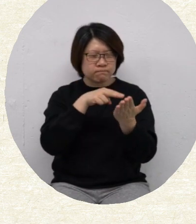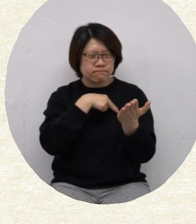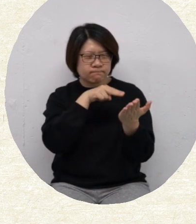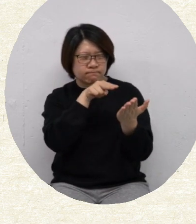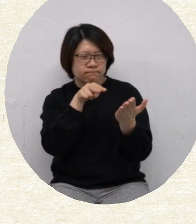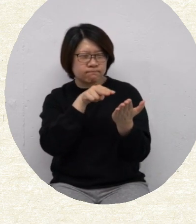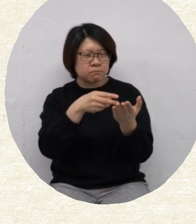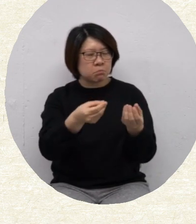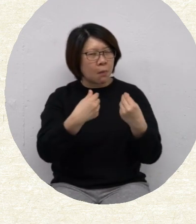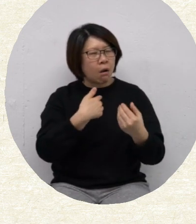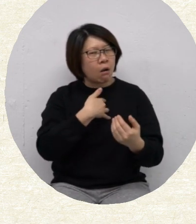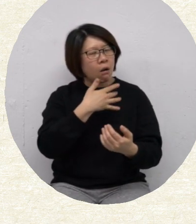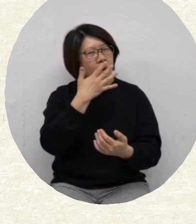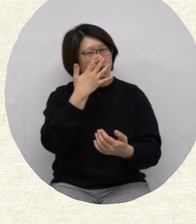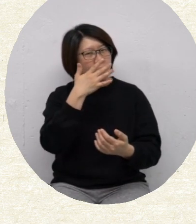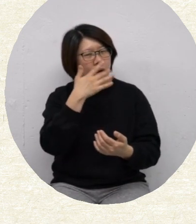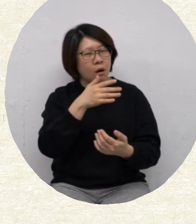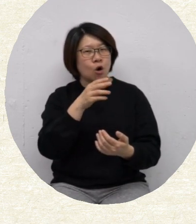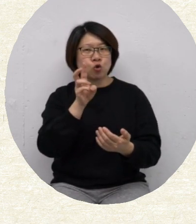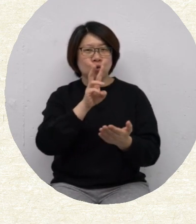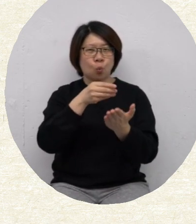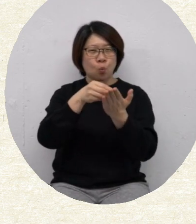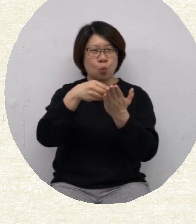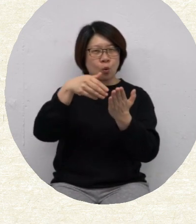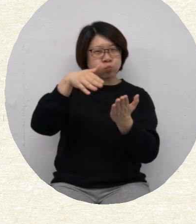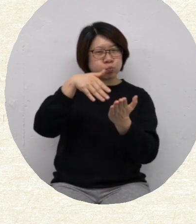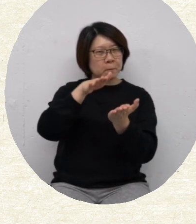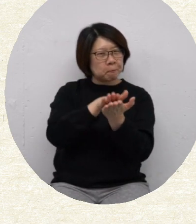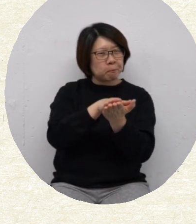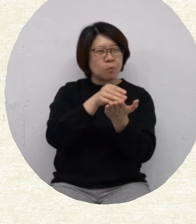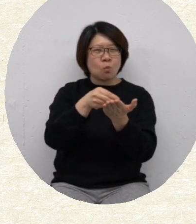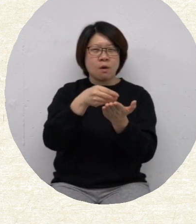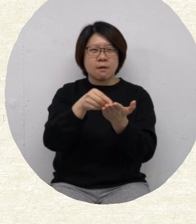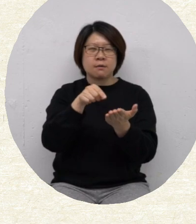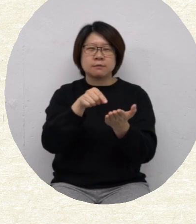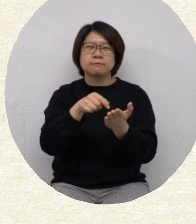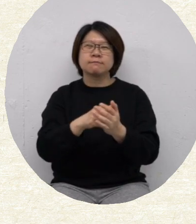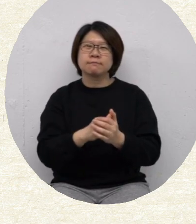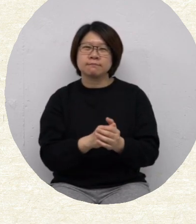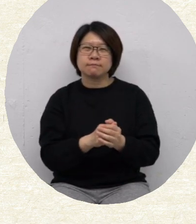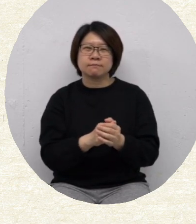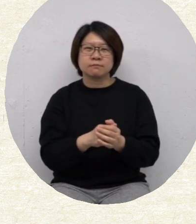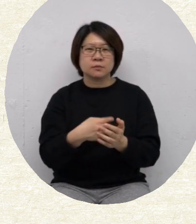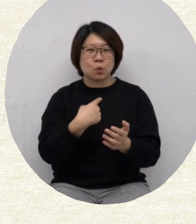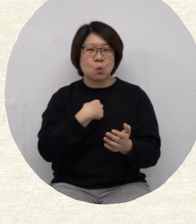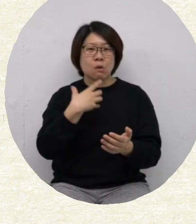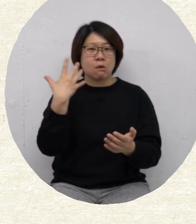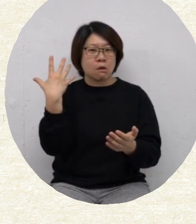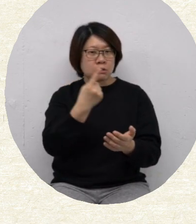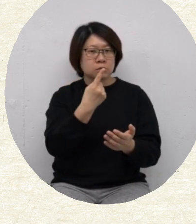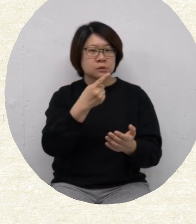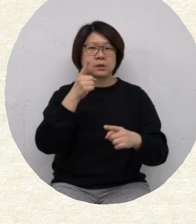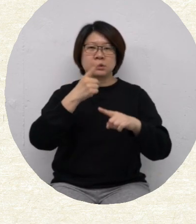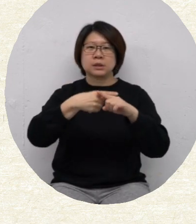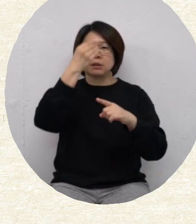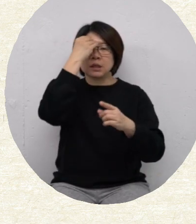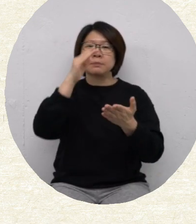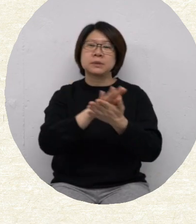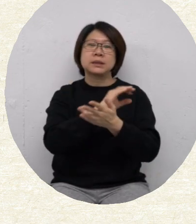Japan in 2004, where I learned the traditional carving and printing techniques from master